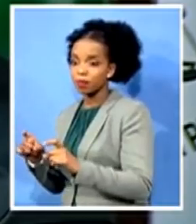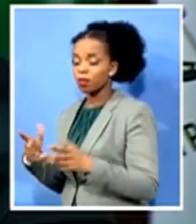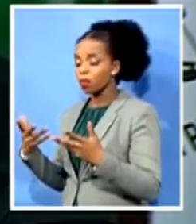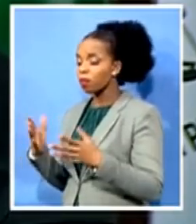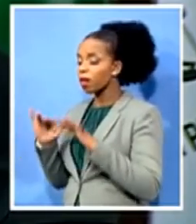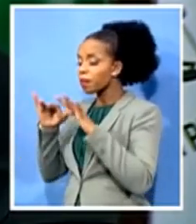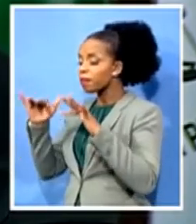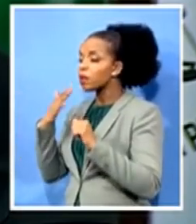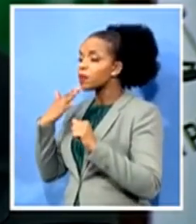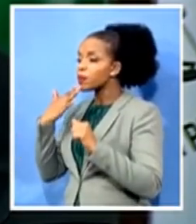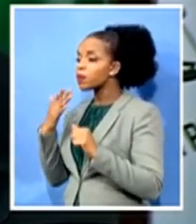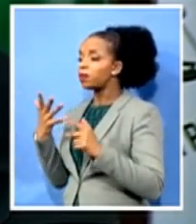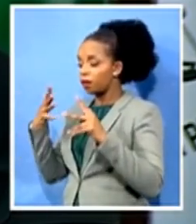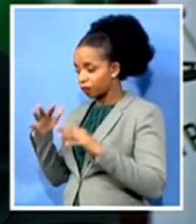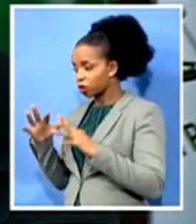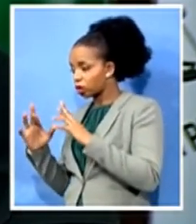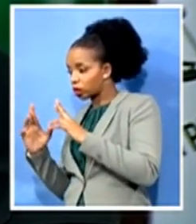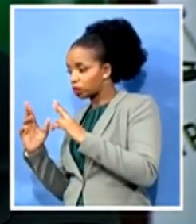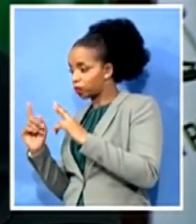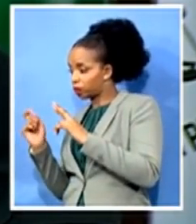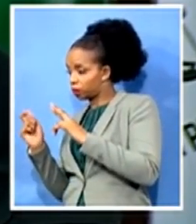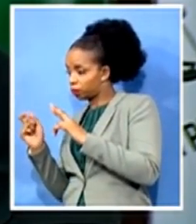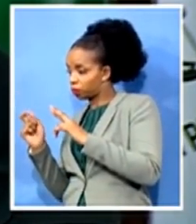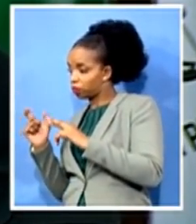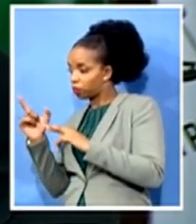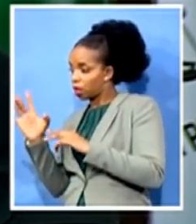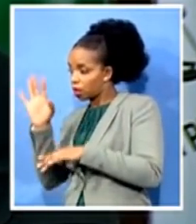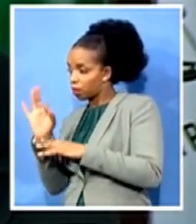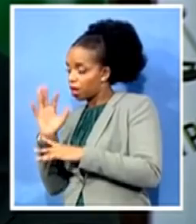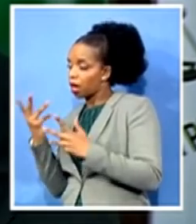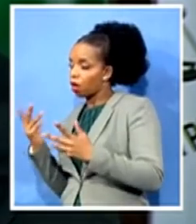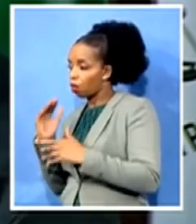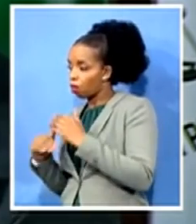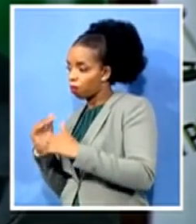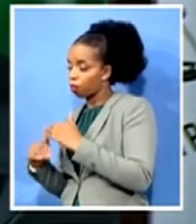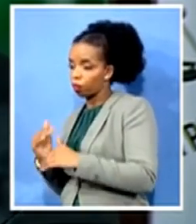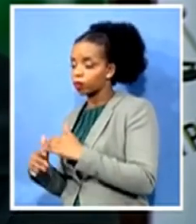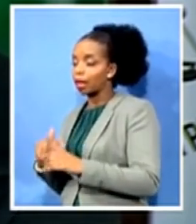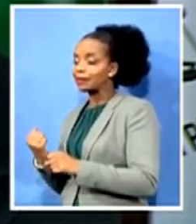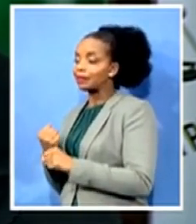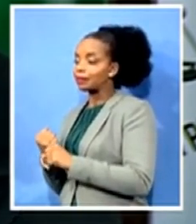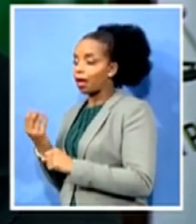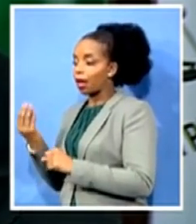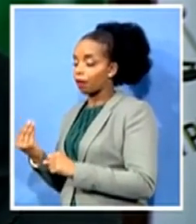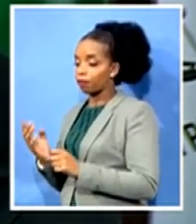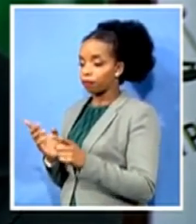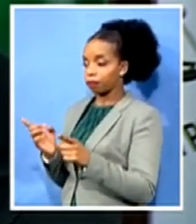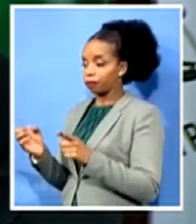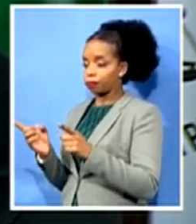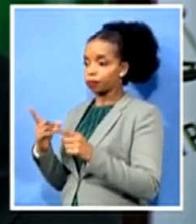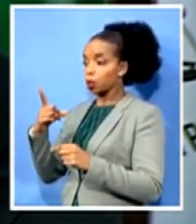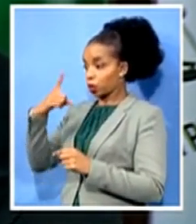the open tender process? What was your understanding of who would be included in the database that